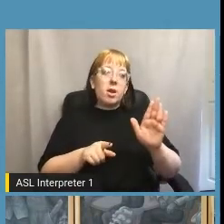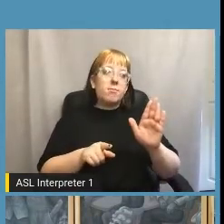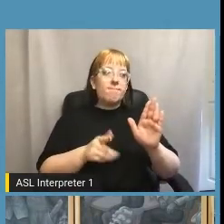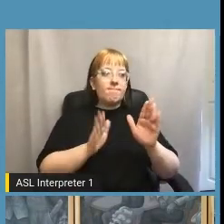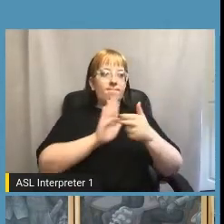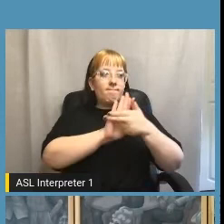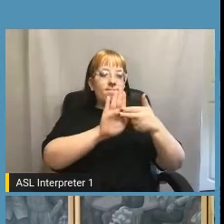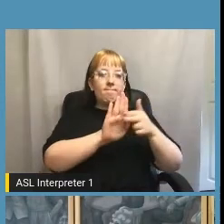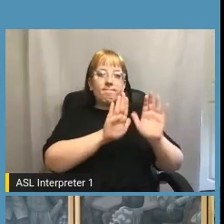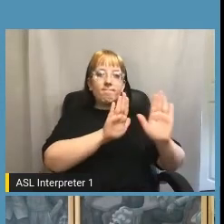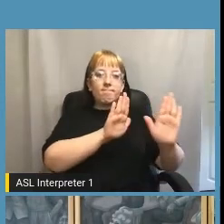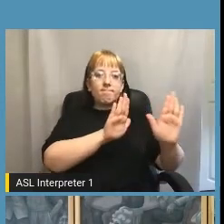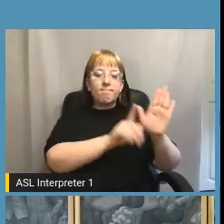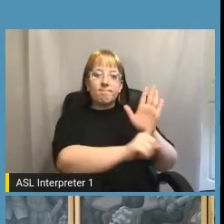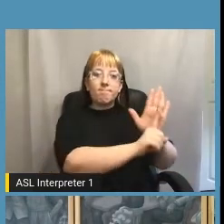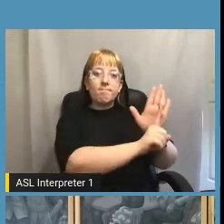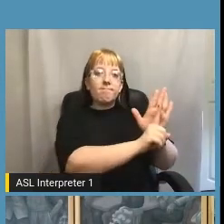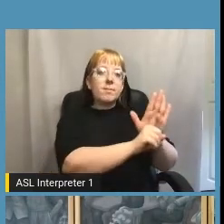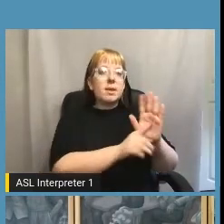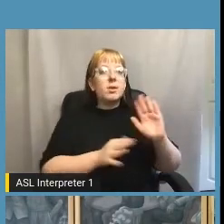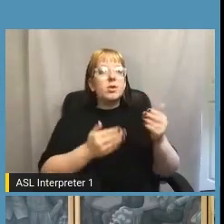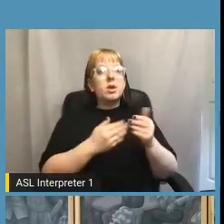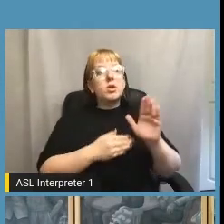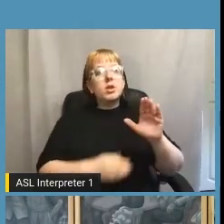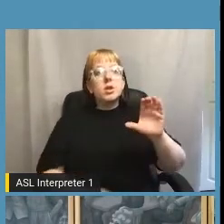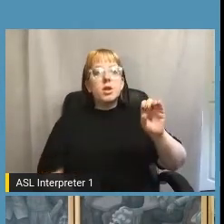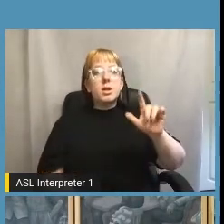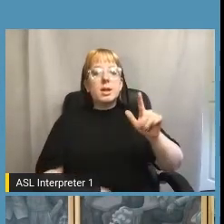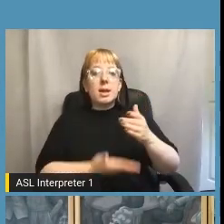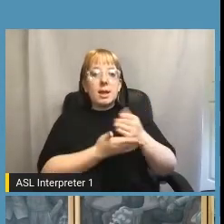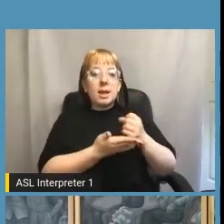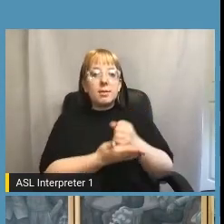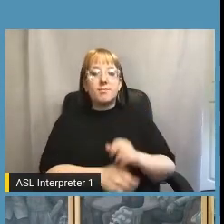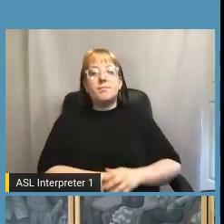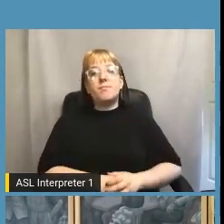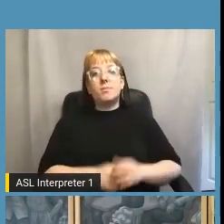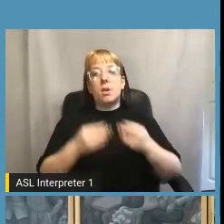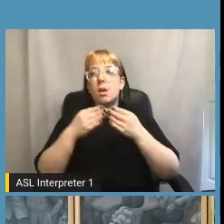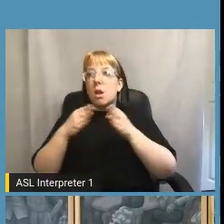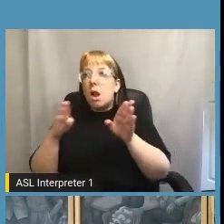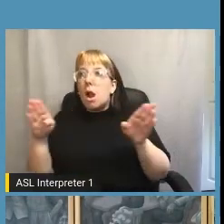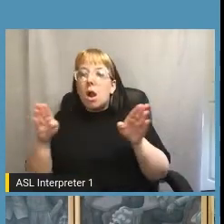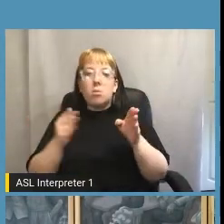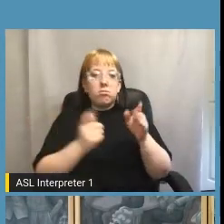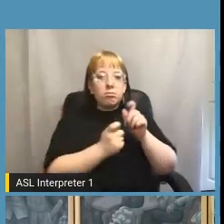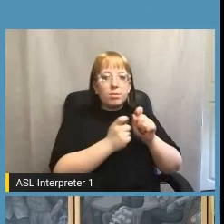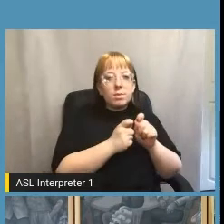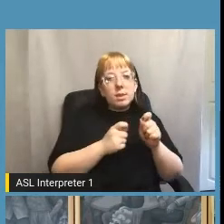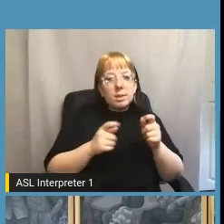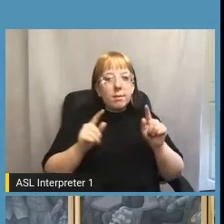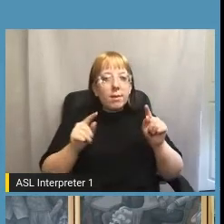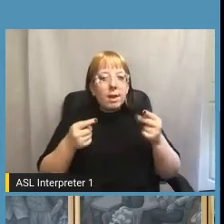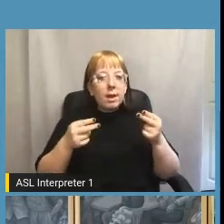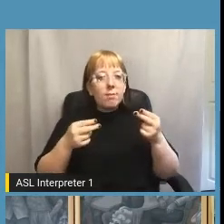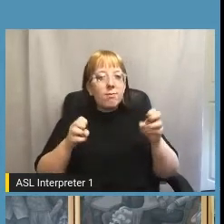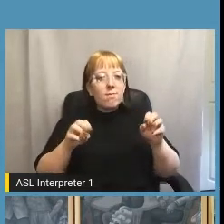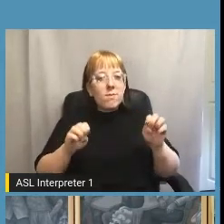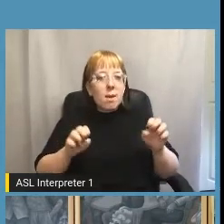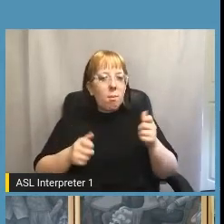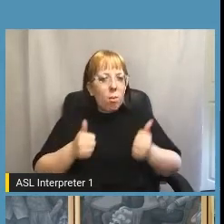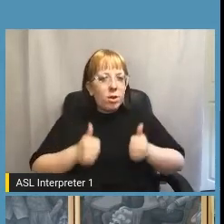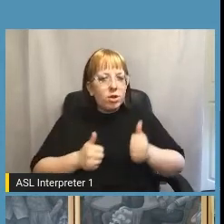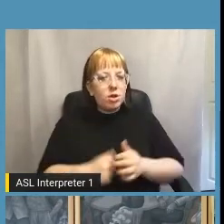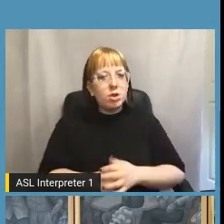their introduction to their collections. Do you have a broad or a specific theme? this is going to be driven by your mission. And is